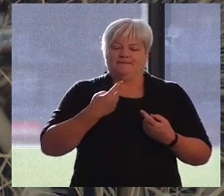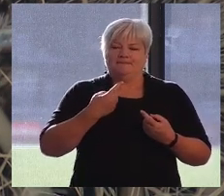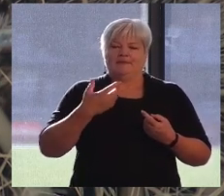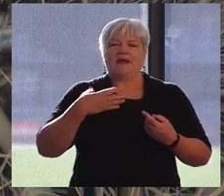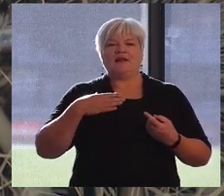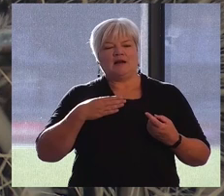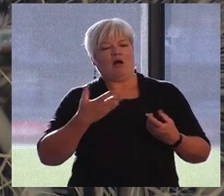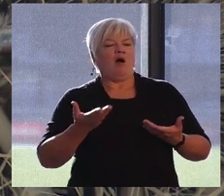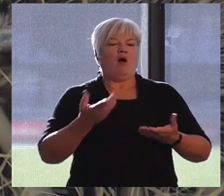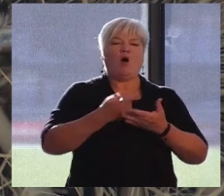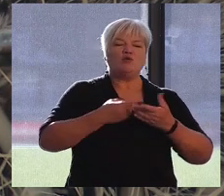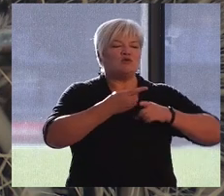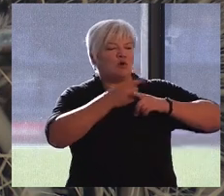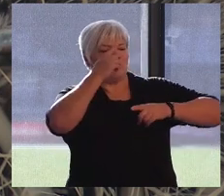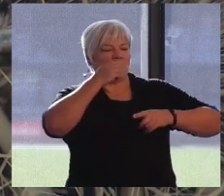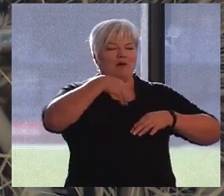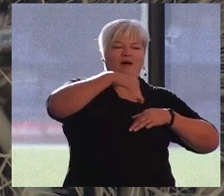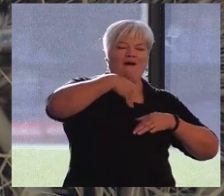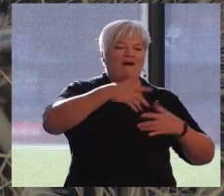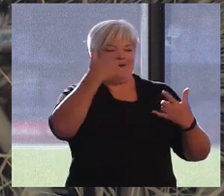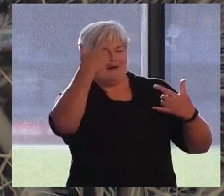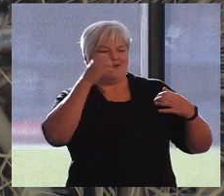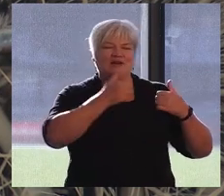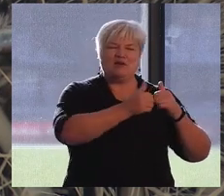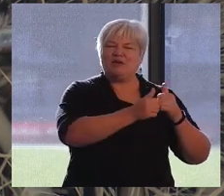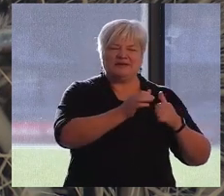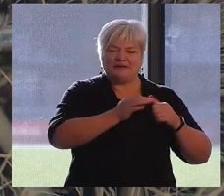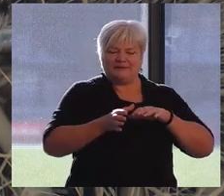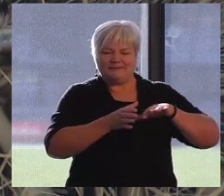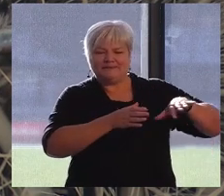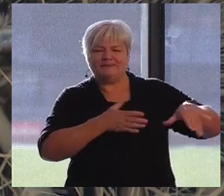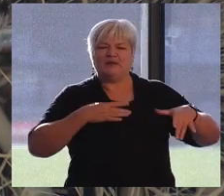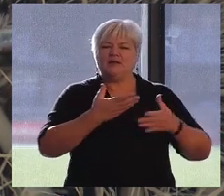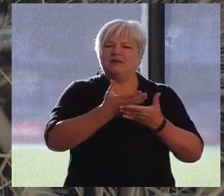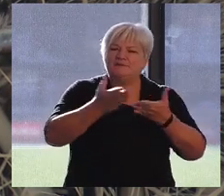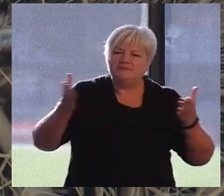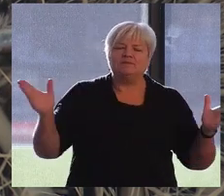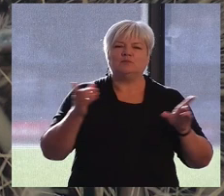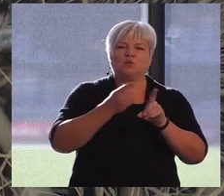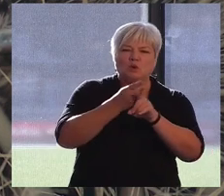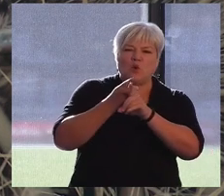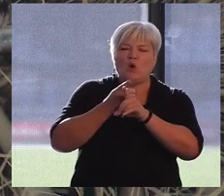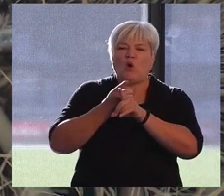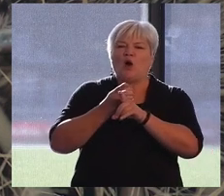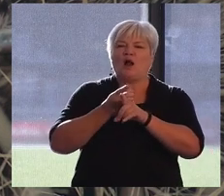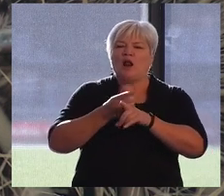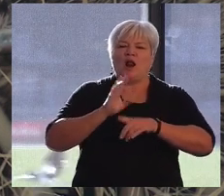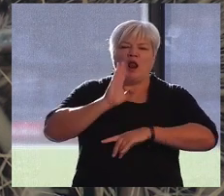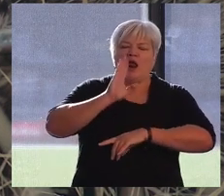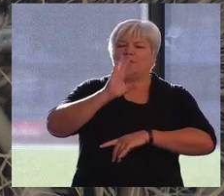and we have to have not just talking to other people, but listening and having really genuine dialogue, including with